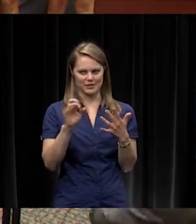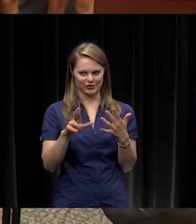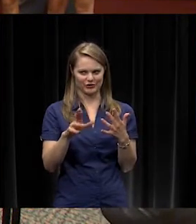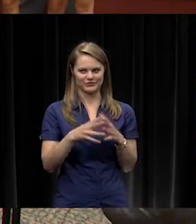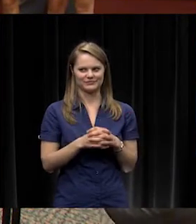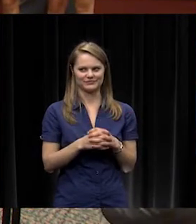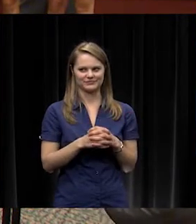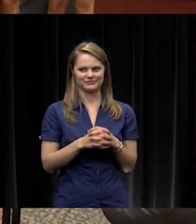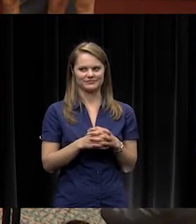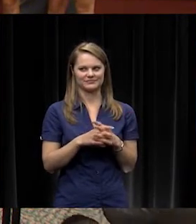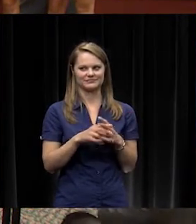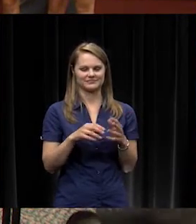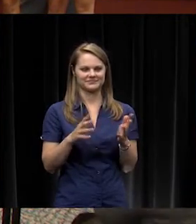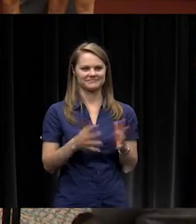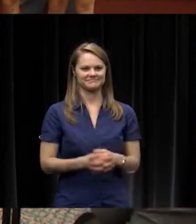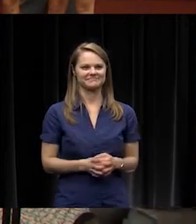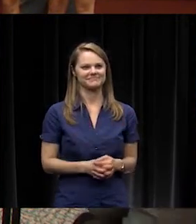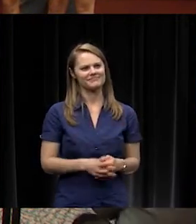a great job.